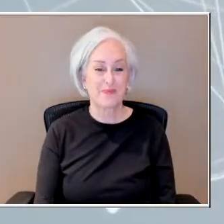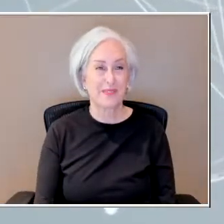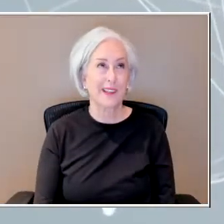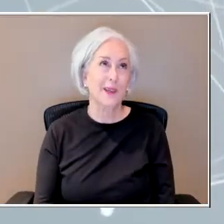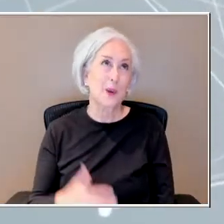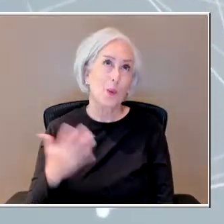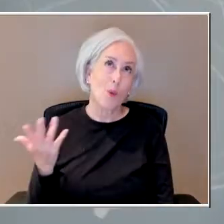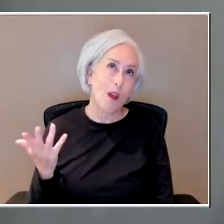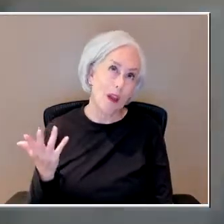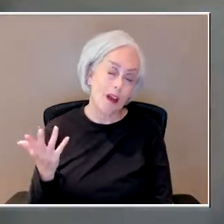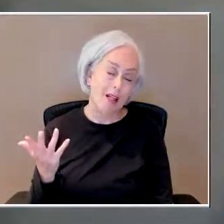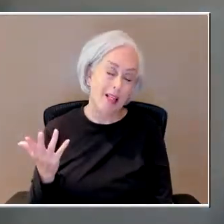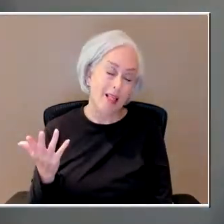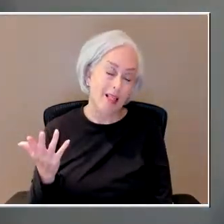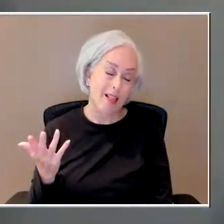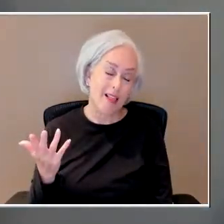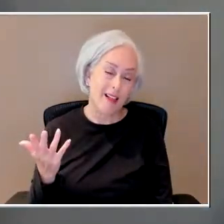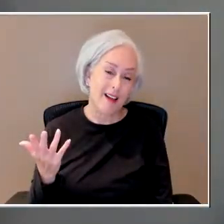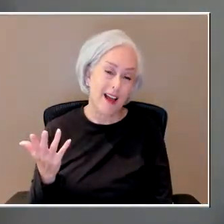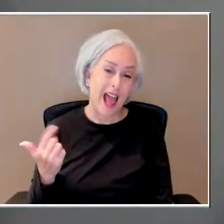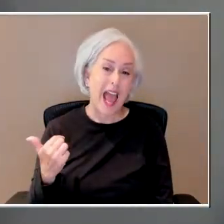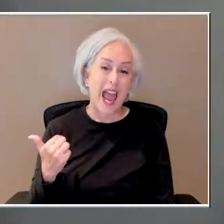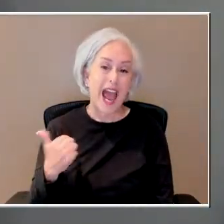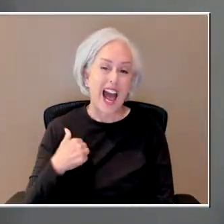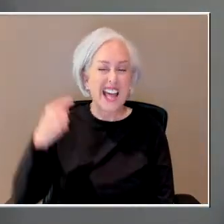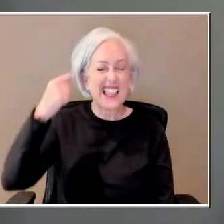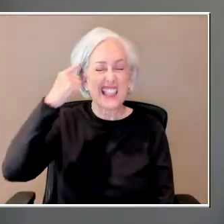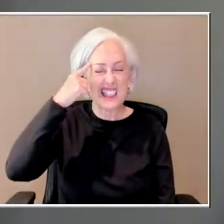Well, I think